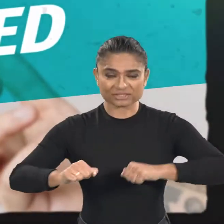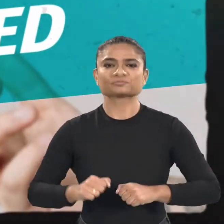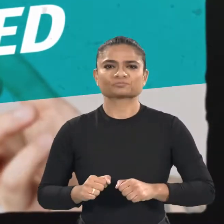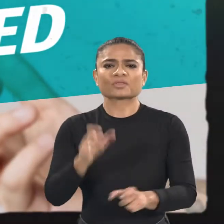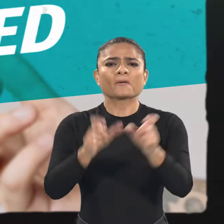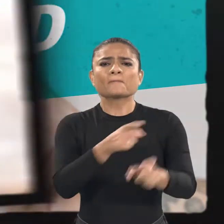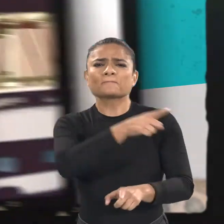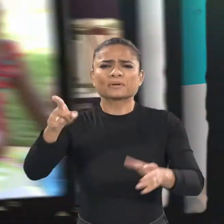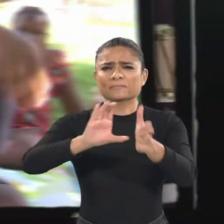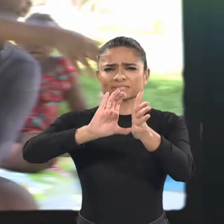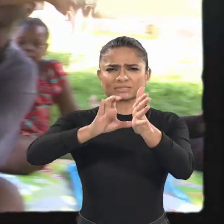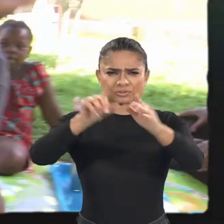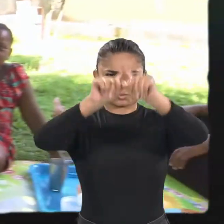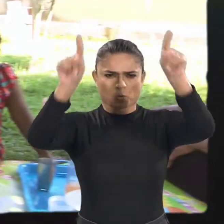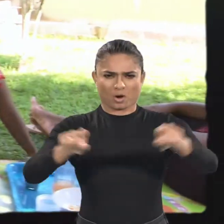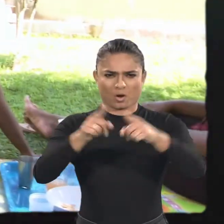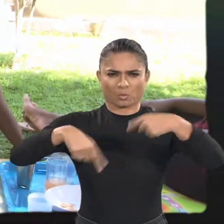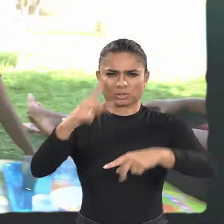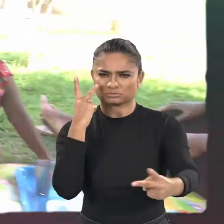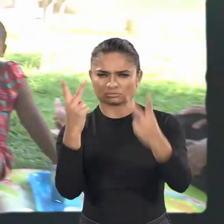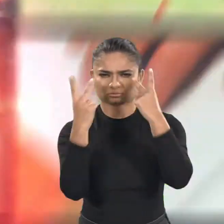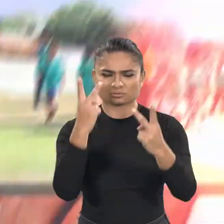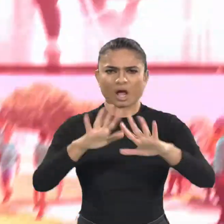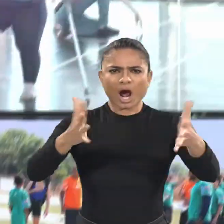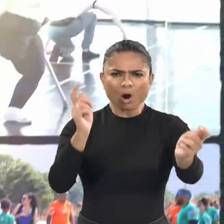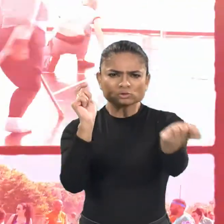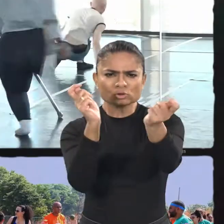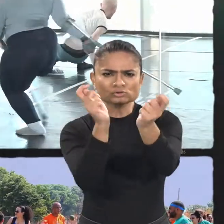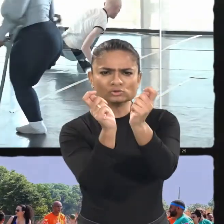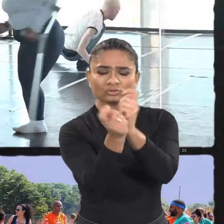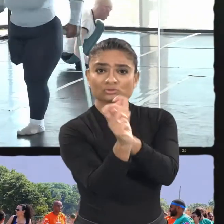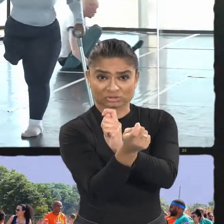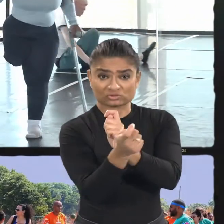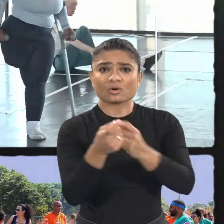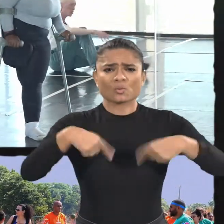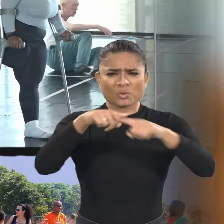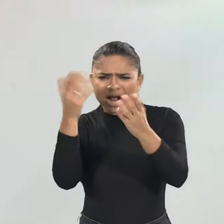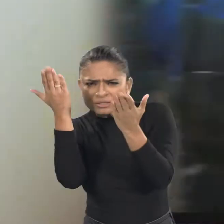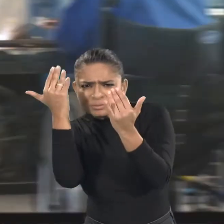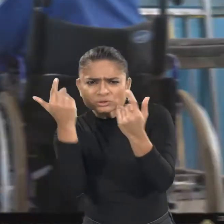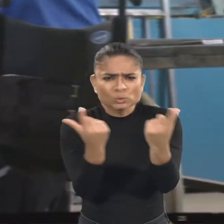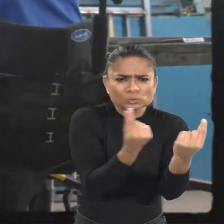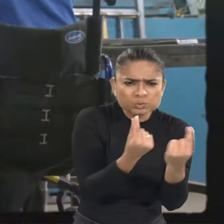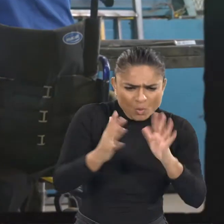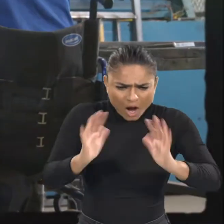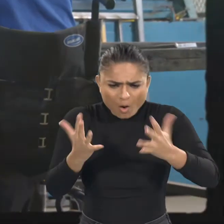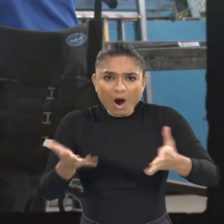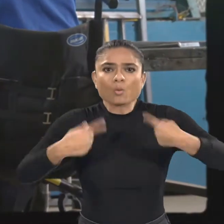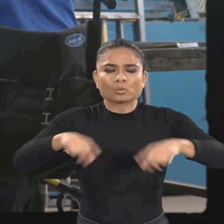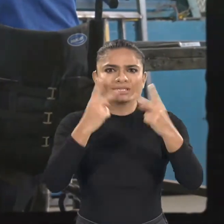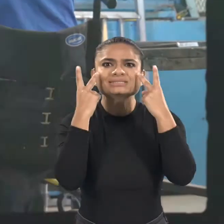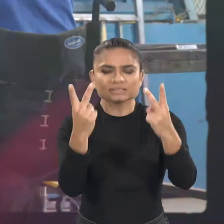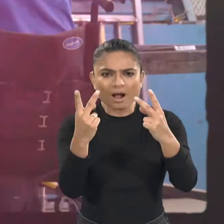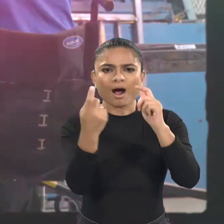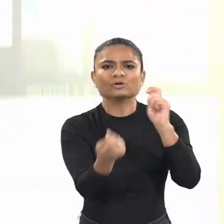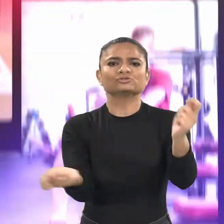Activated, your window into how we can change the way in which we aspire for persons with disabilities, how we change our